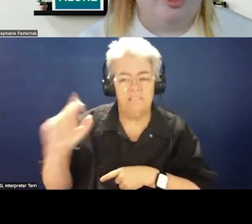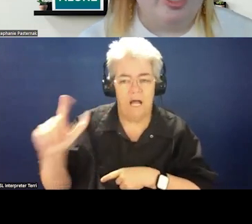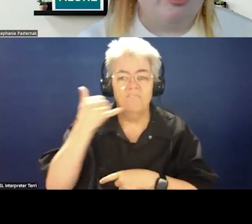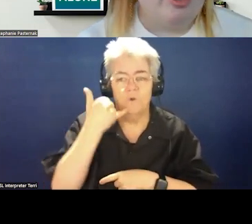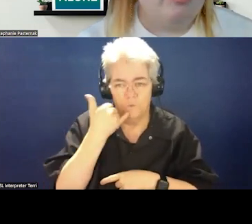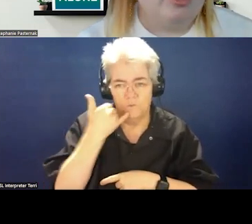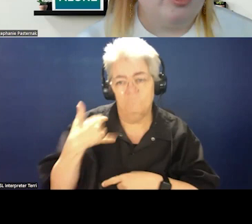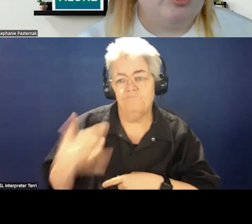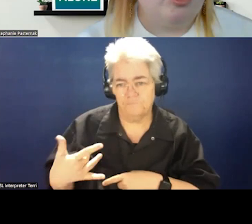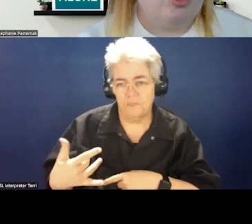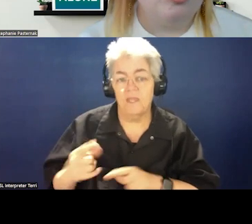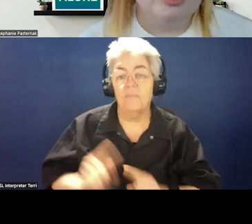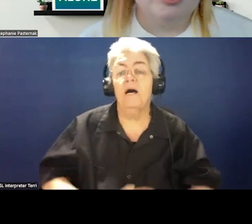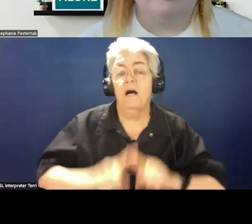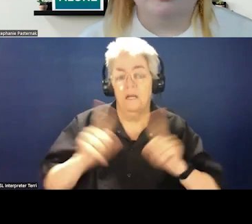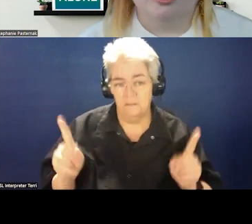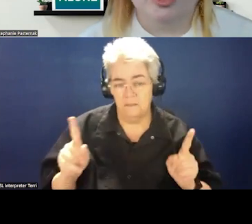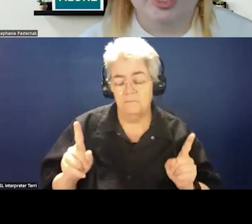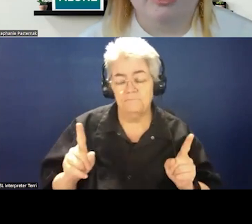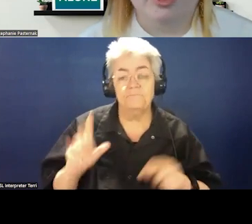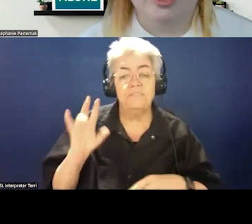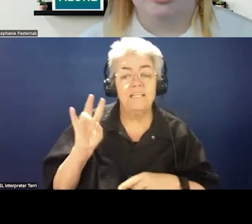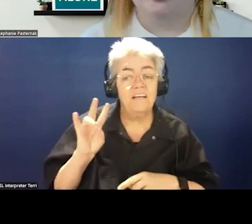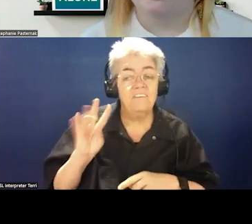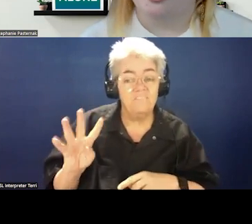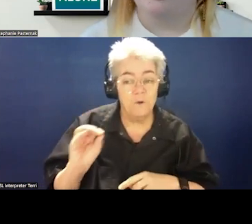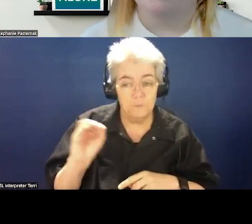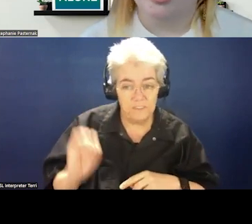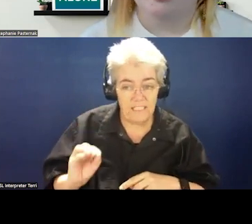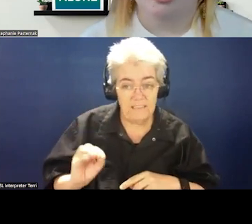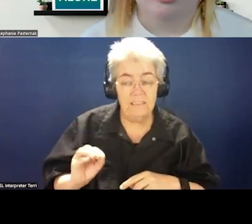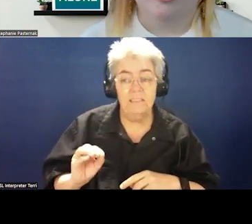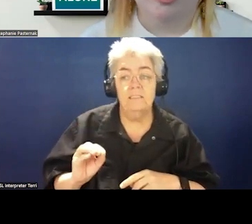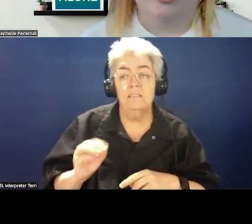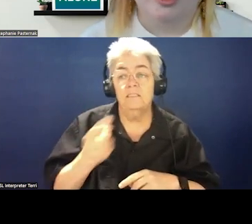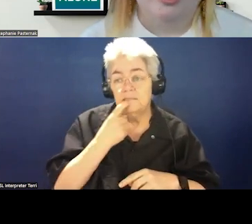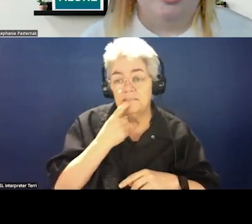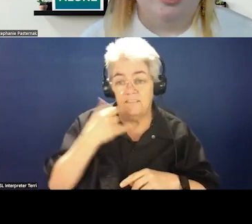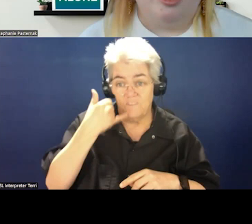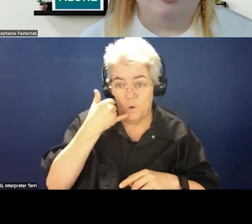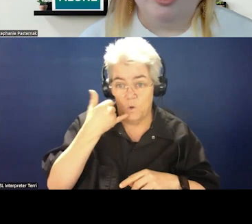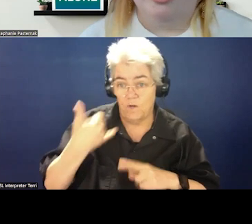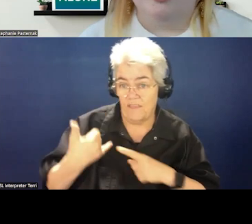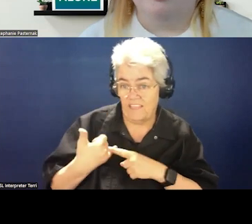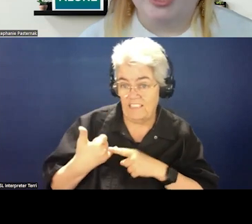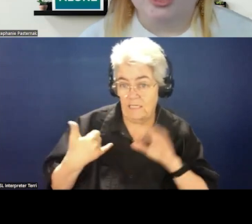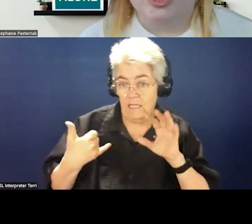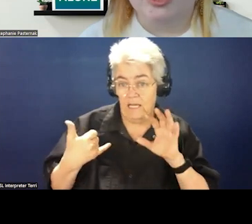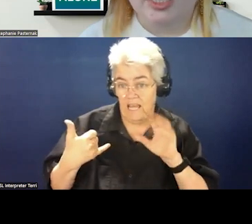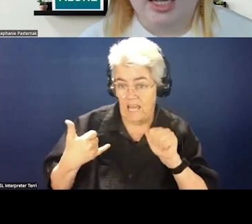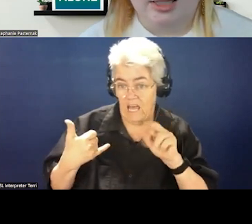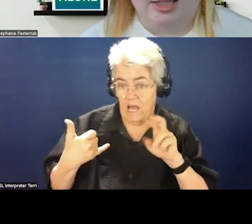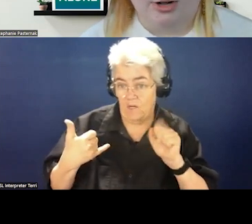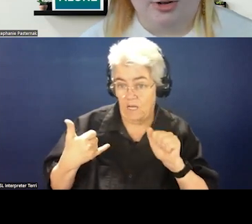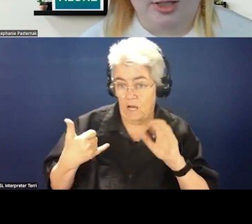However, only 74% of folks said their mobile phone area code matched